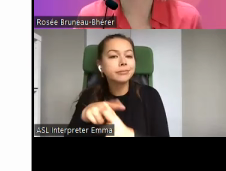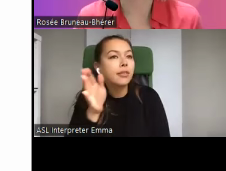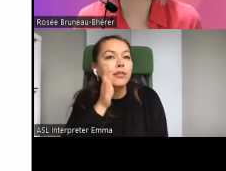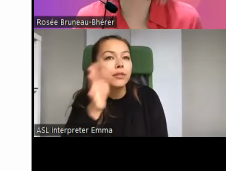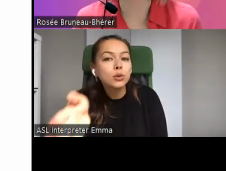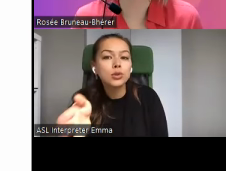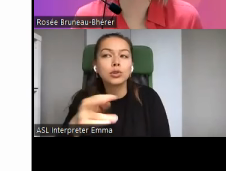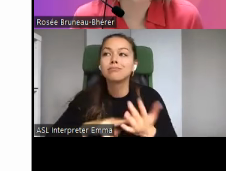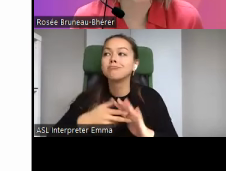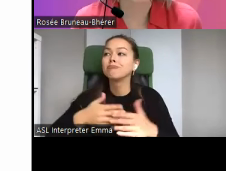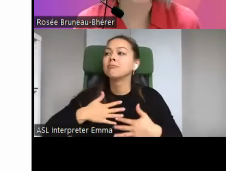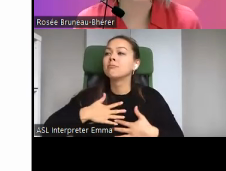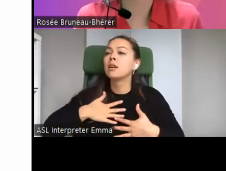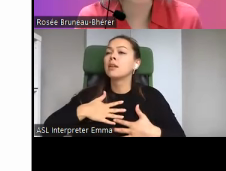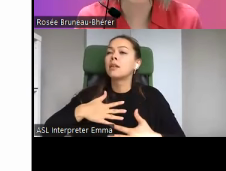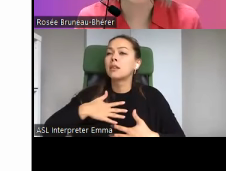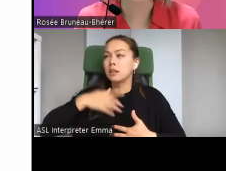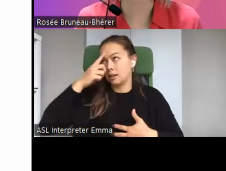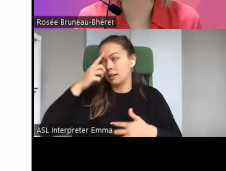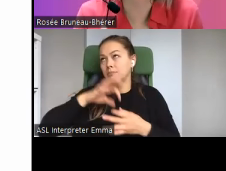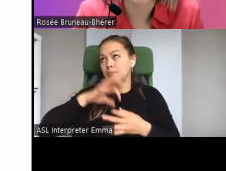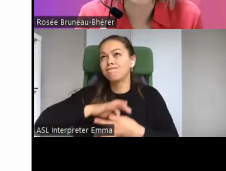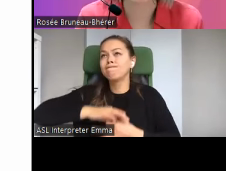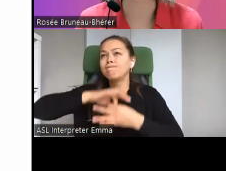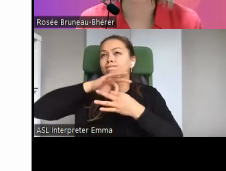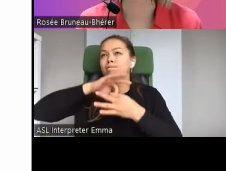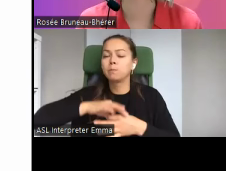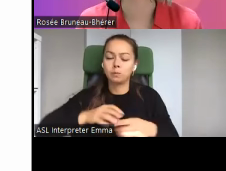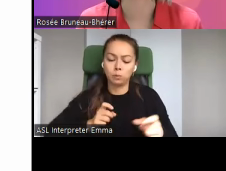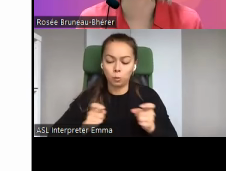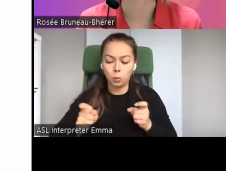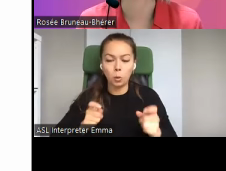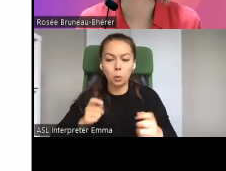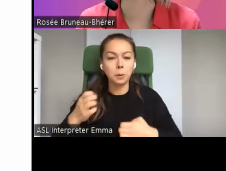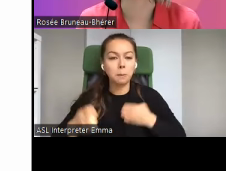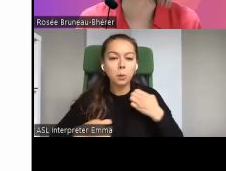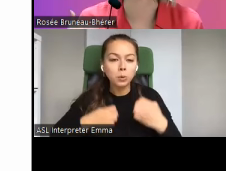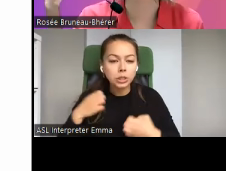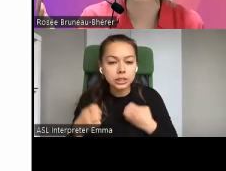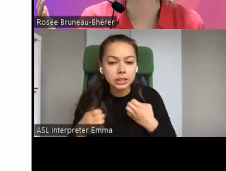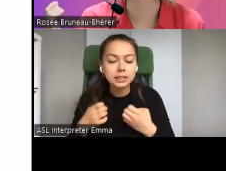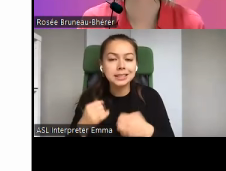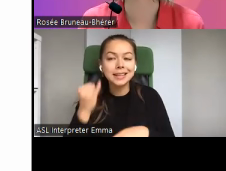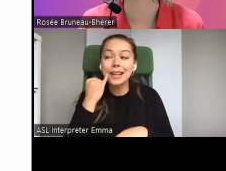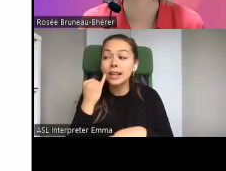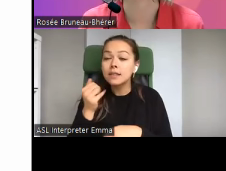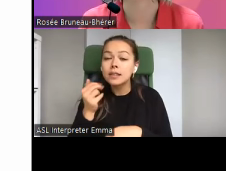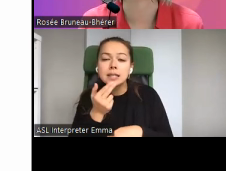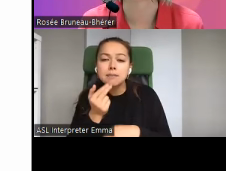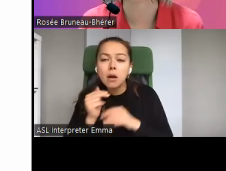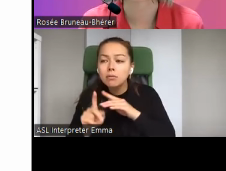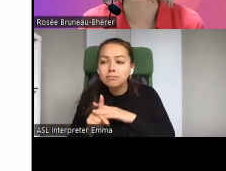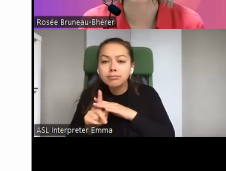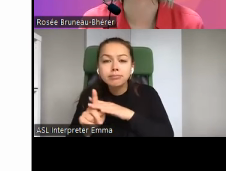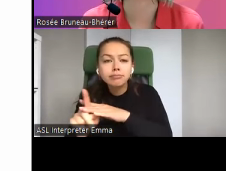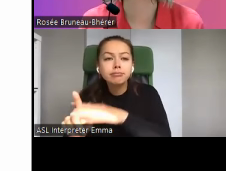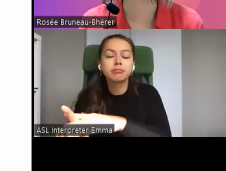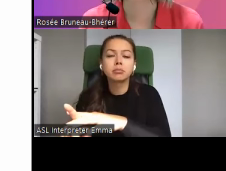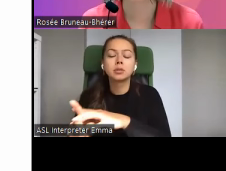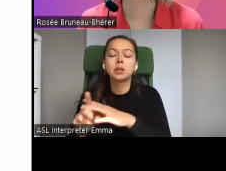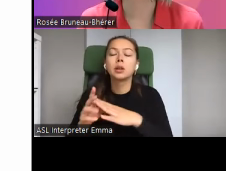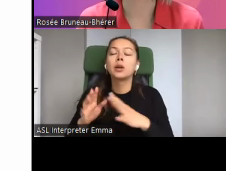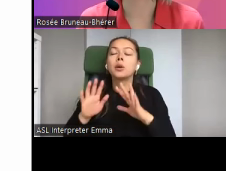neurobiological changes, and that will help him regulate his emotions when he'll be confronted to small stresses. We hope that's not going to, or when he's